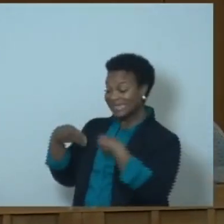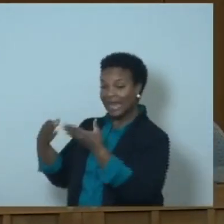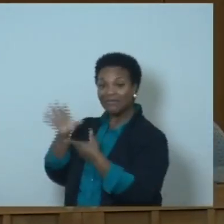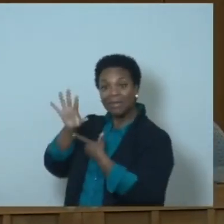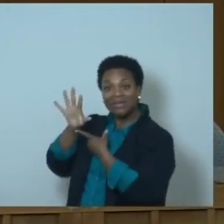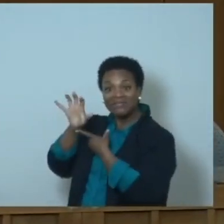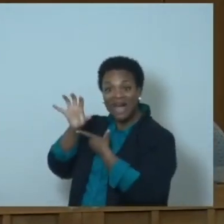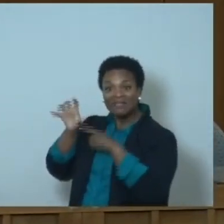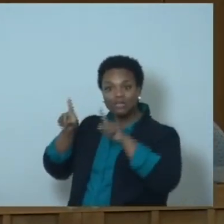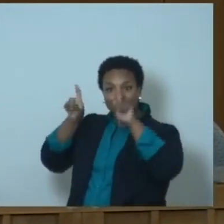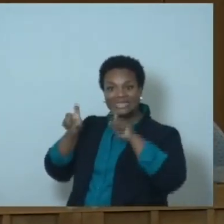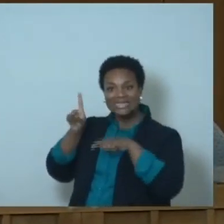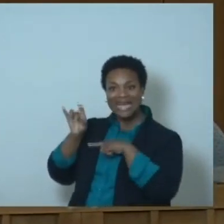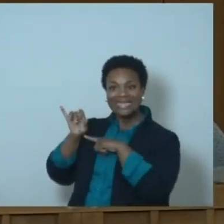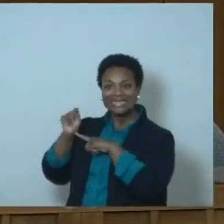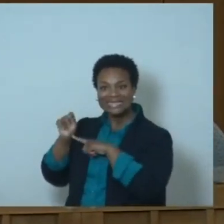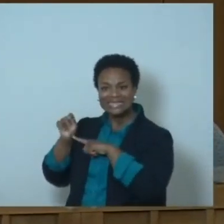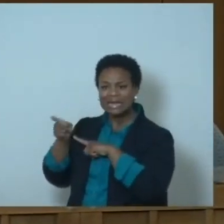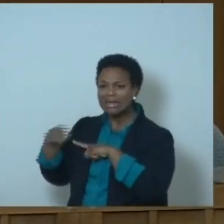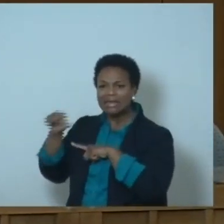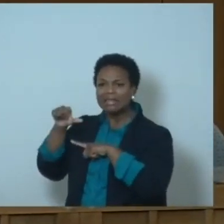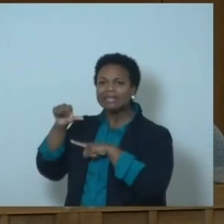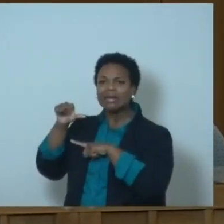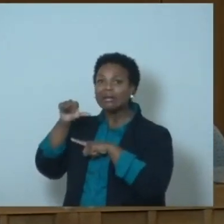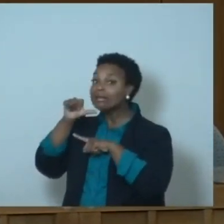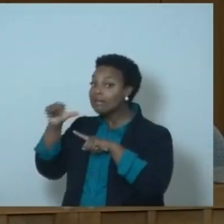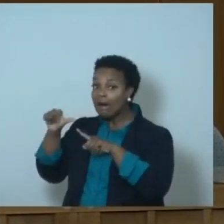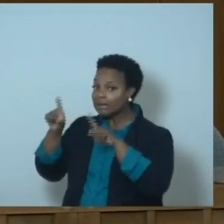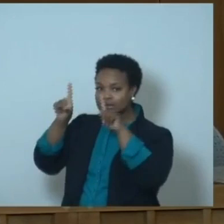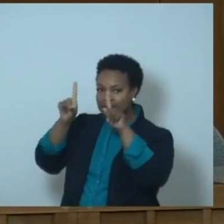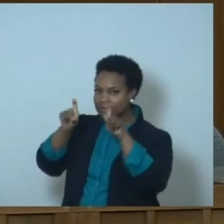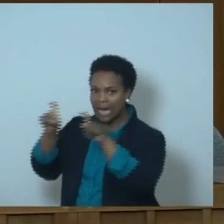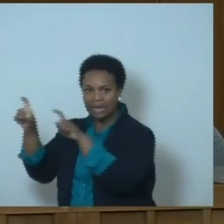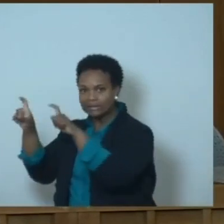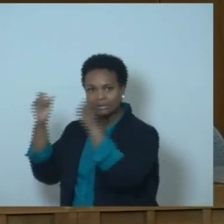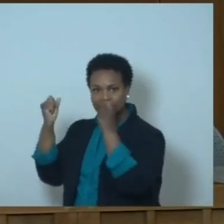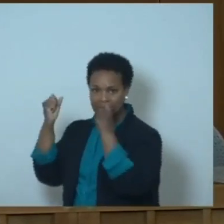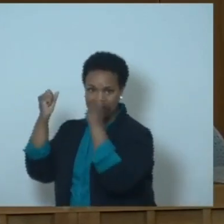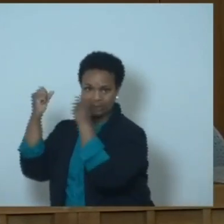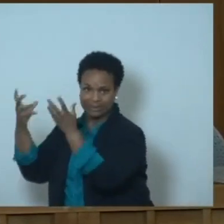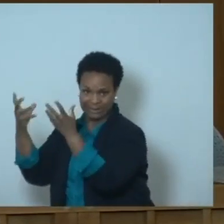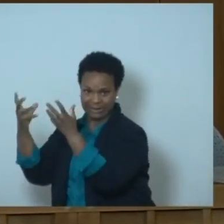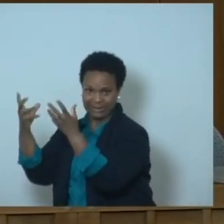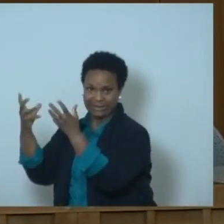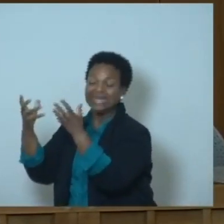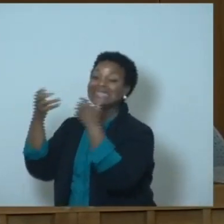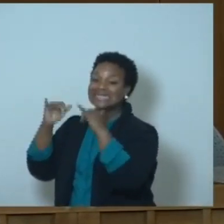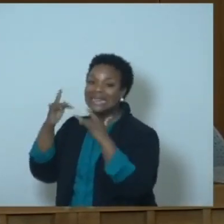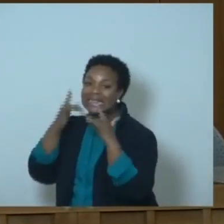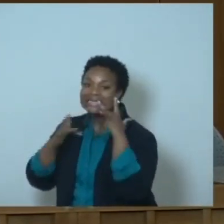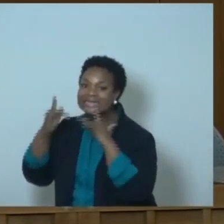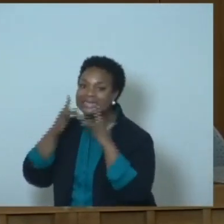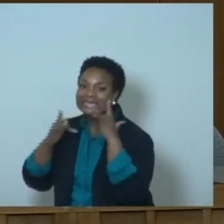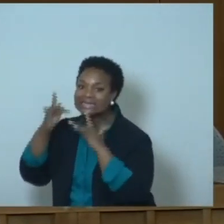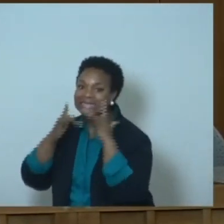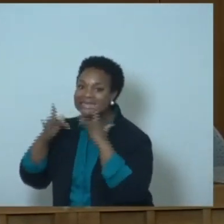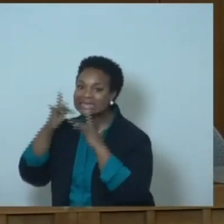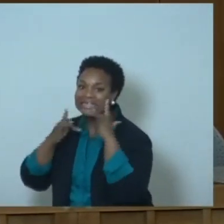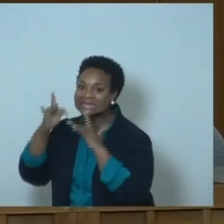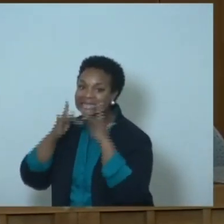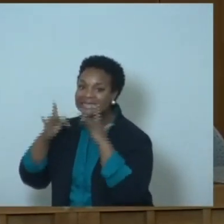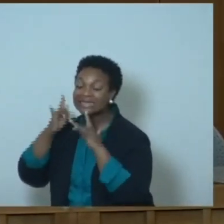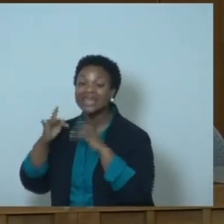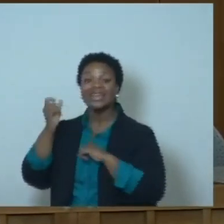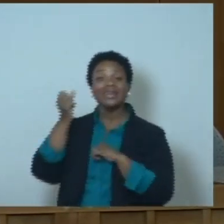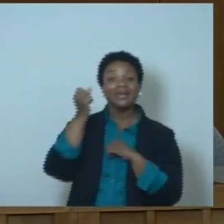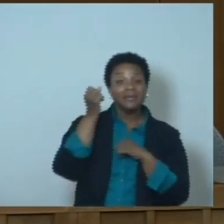are a precious commodity to us. And in our system now, all intakes are tested, and they go to one of 2 facilities, one